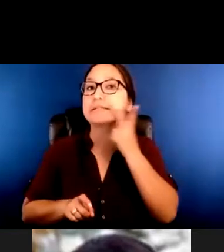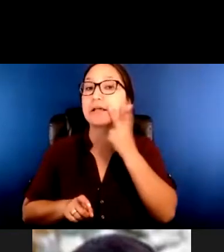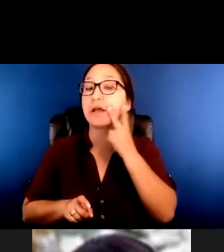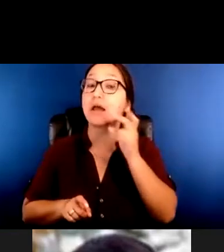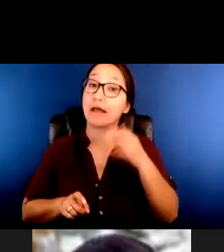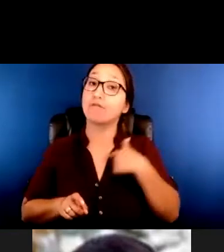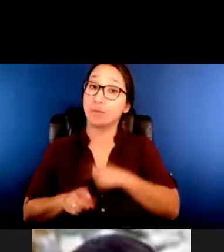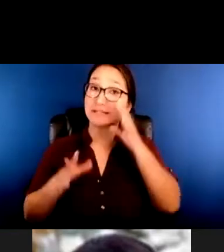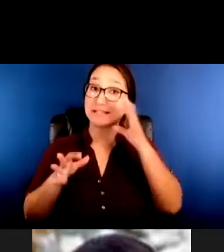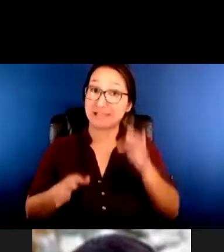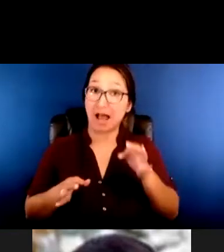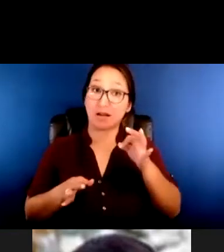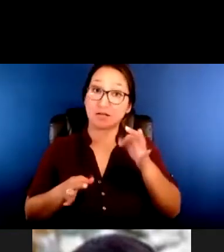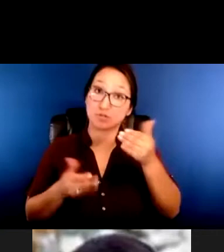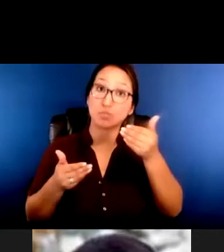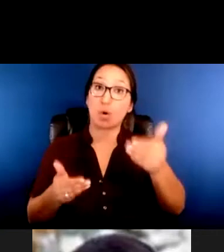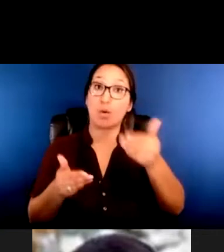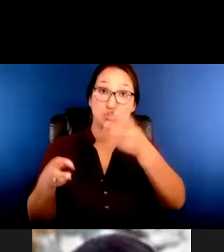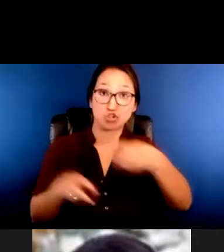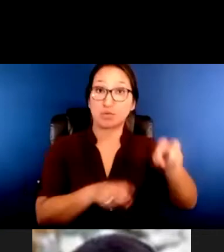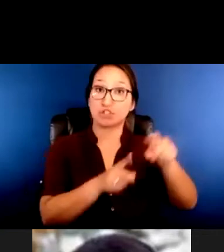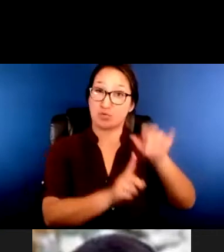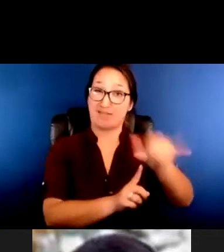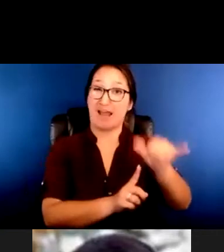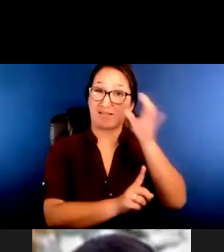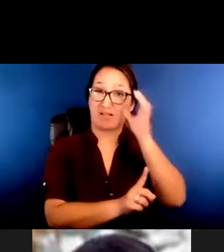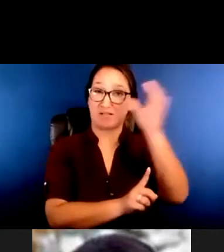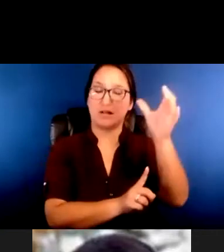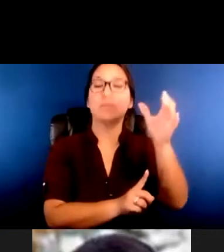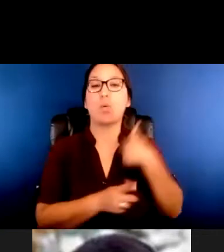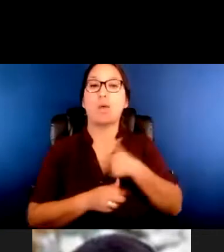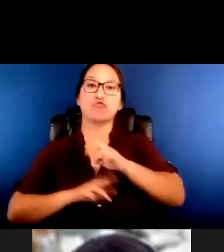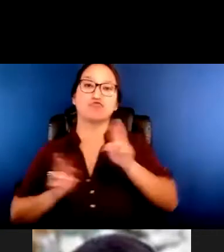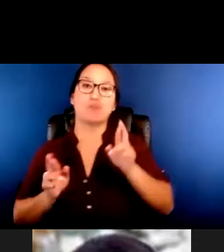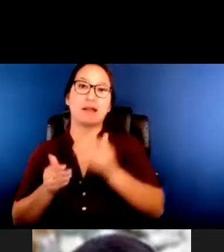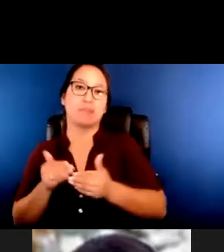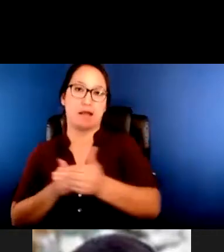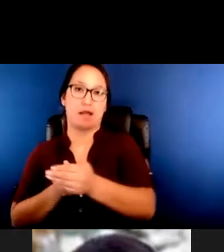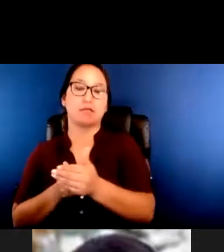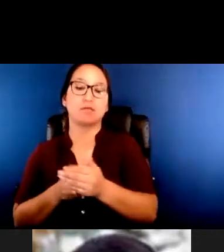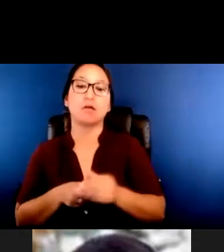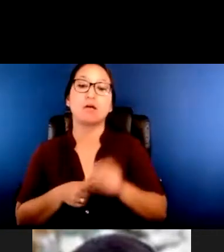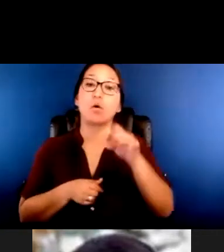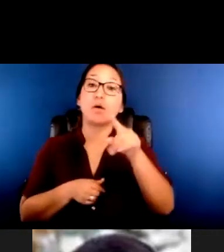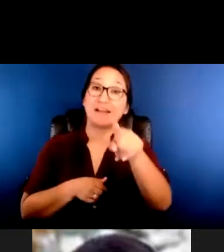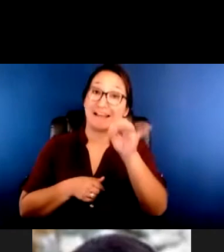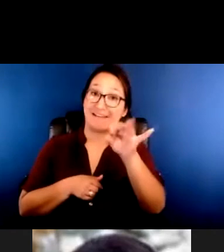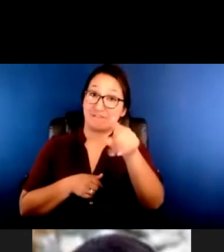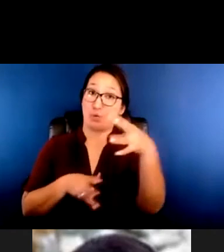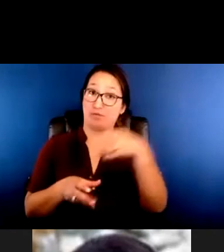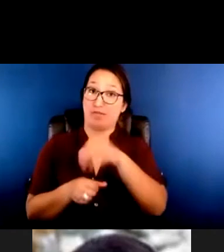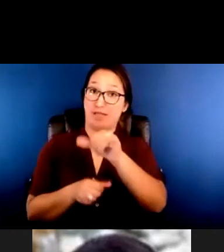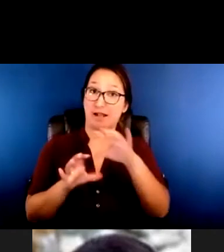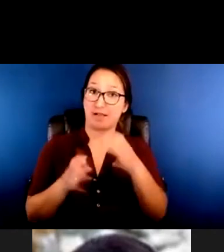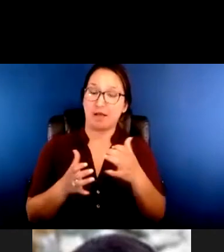game. And so I wanted to make it clear that that is just something we're experiencing at 4 Points. If you were in that class, you were notified. We made sure